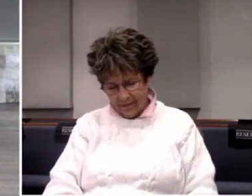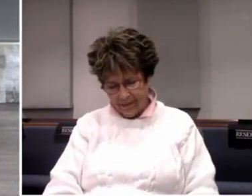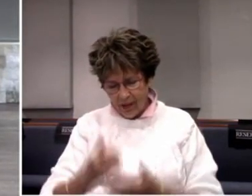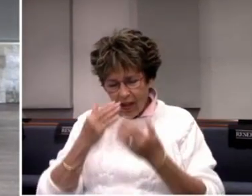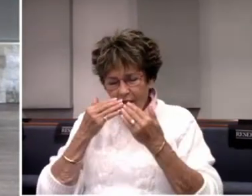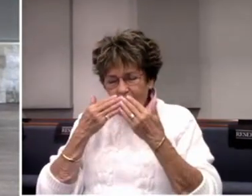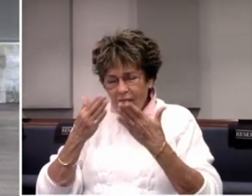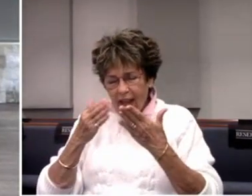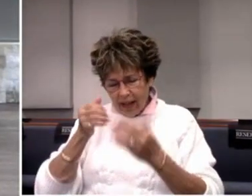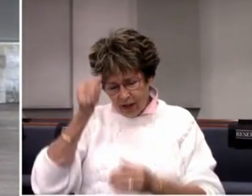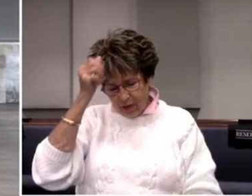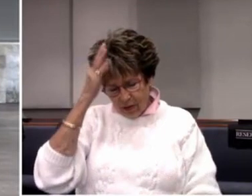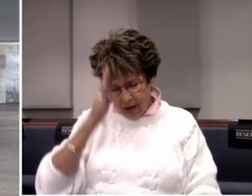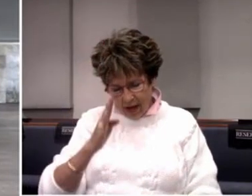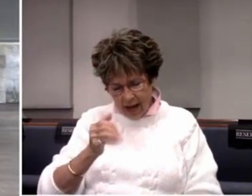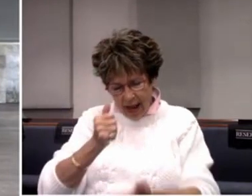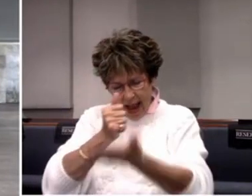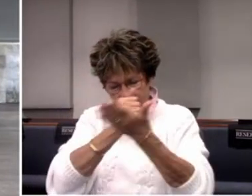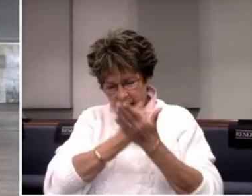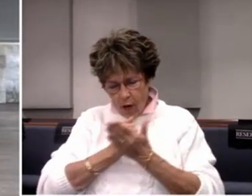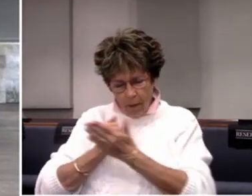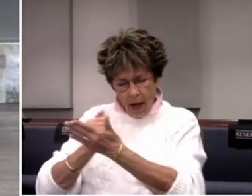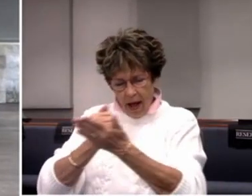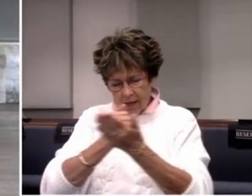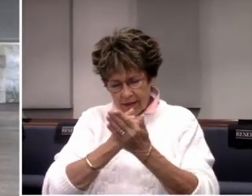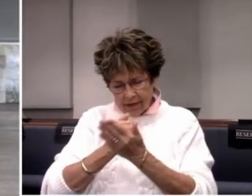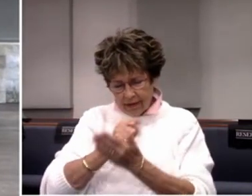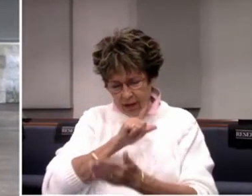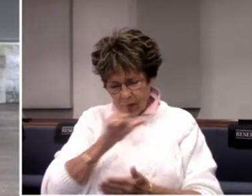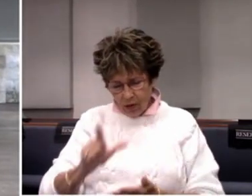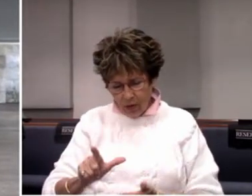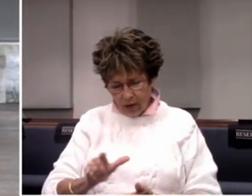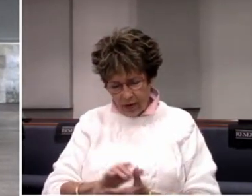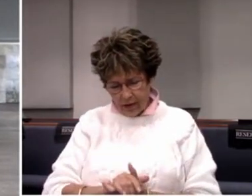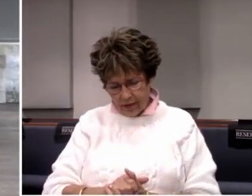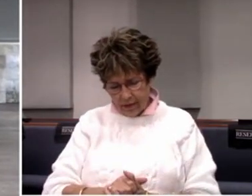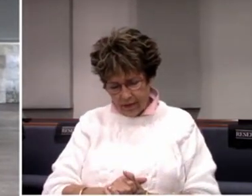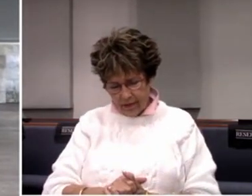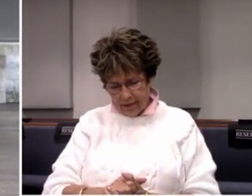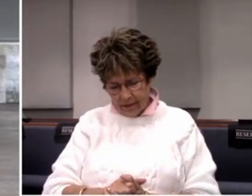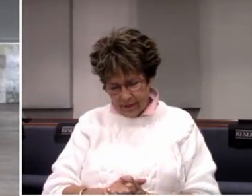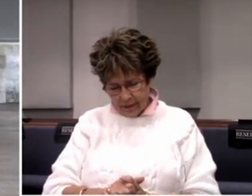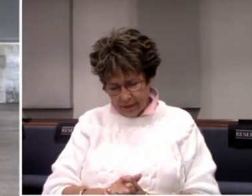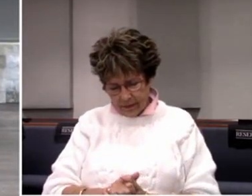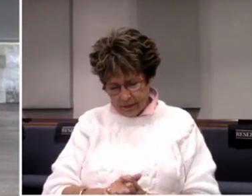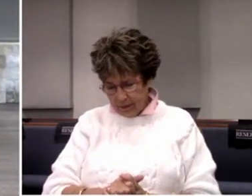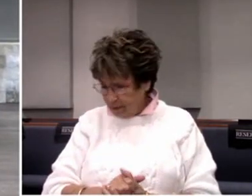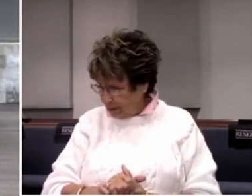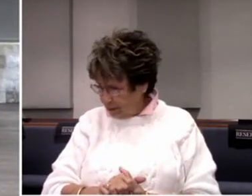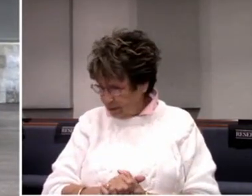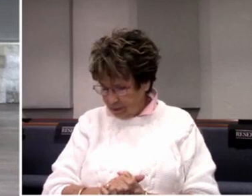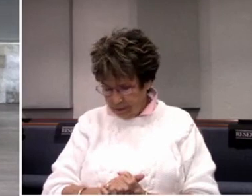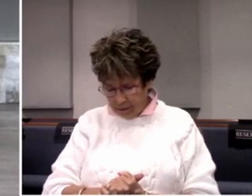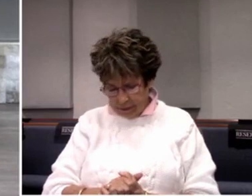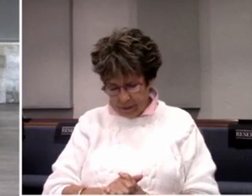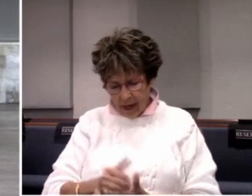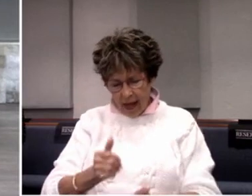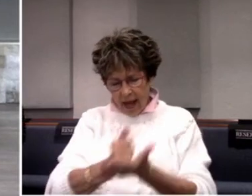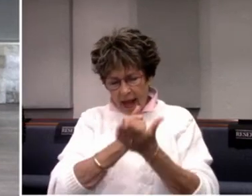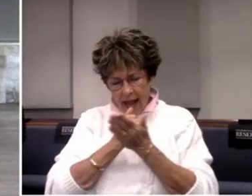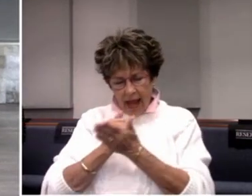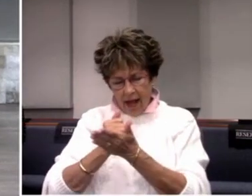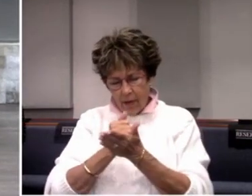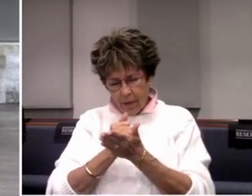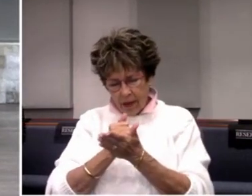Thank you, God. Help us, Lord, to think every relationship a gospel relationship. Help us to